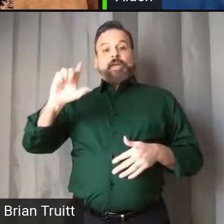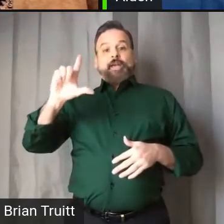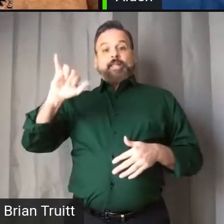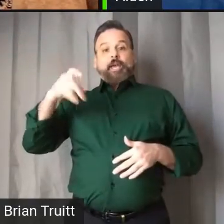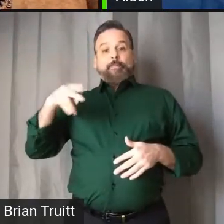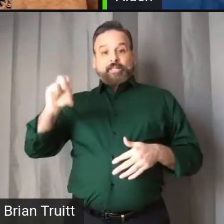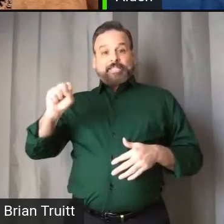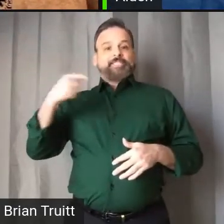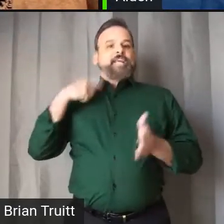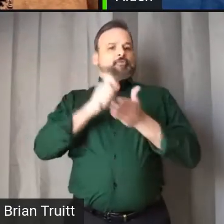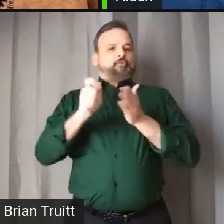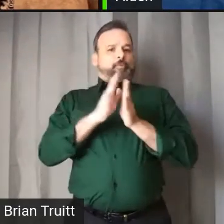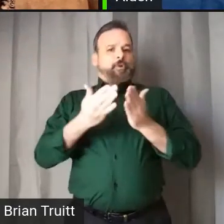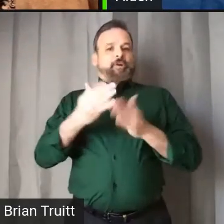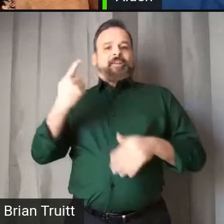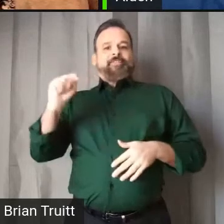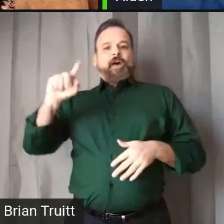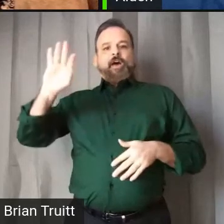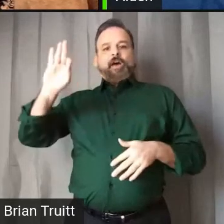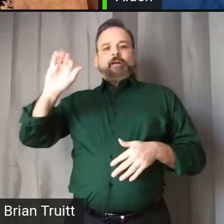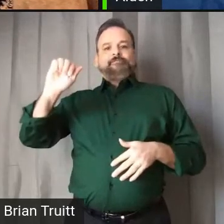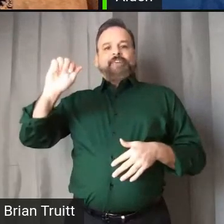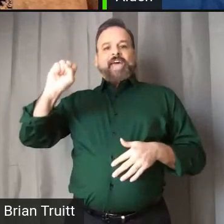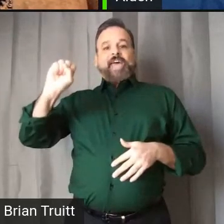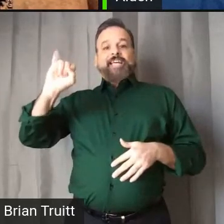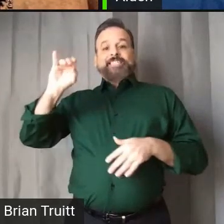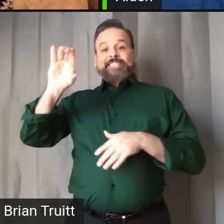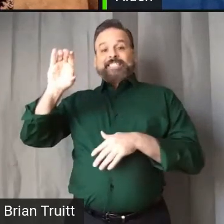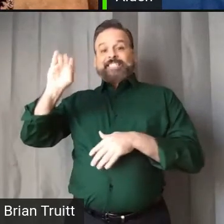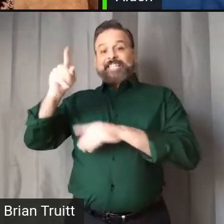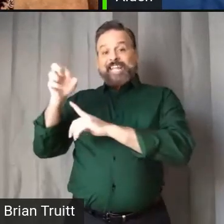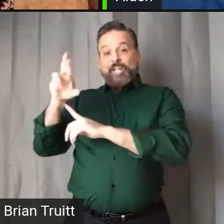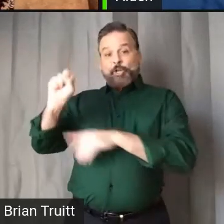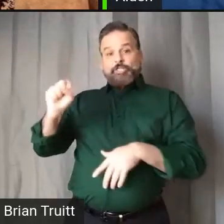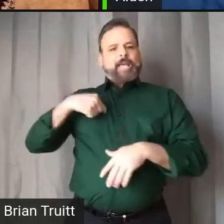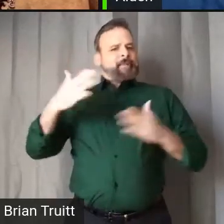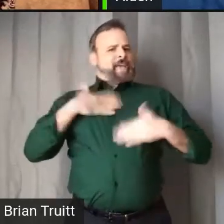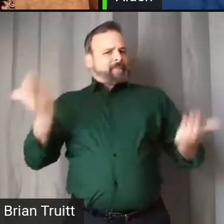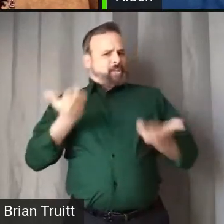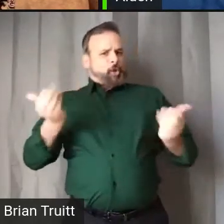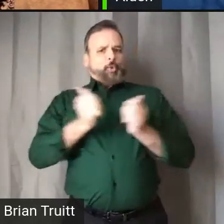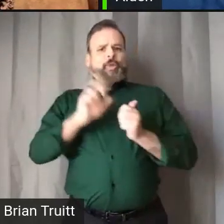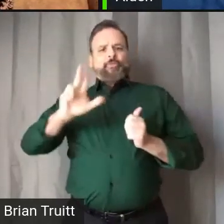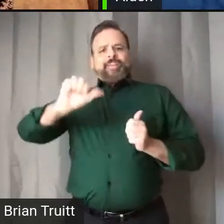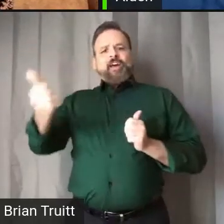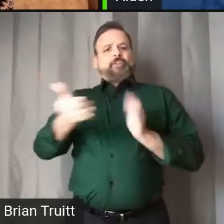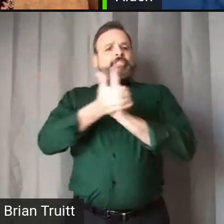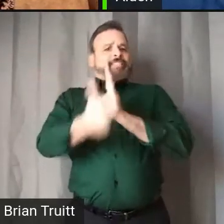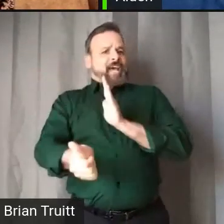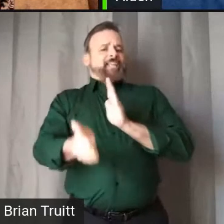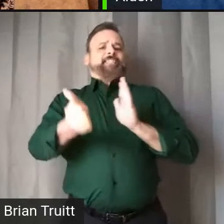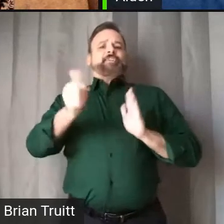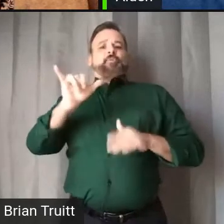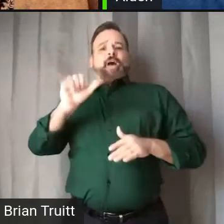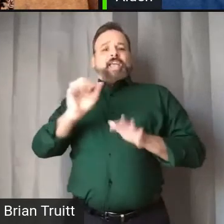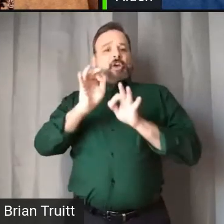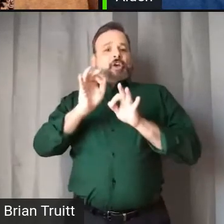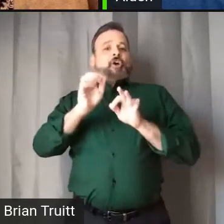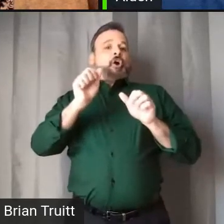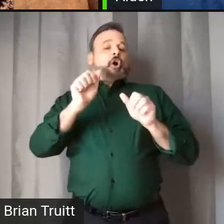The Fascinators, and I'm happy to be here joined with three other very talented YA authors and with our ASL interpreter, Brian